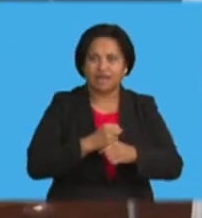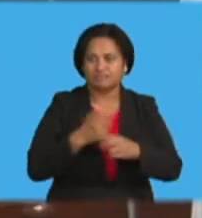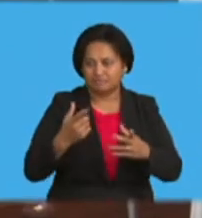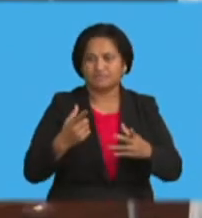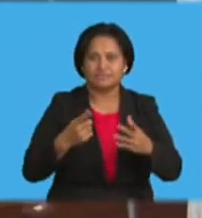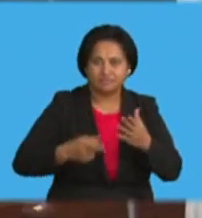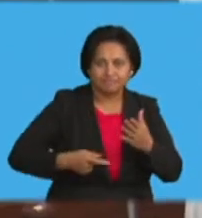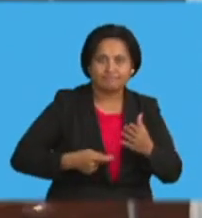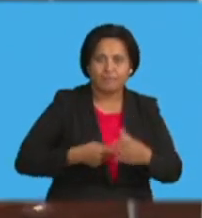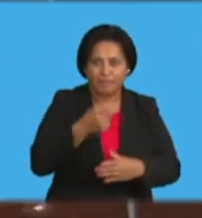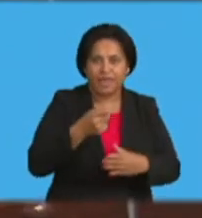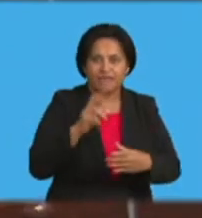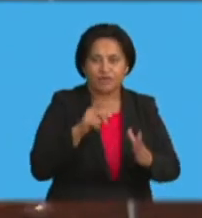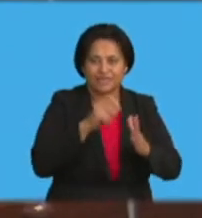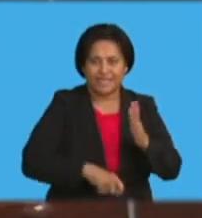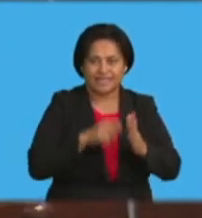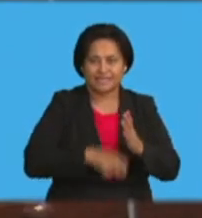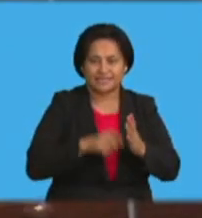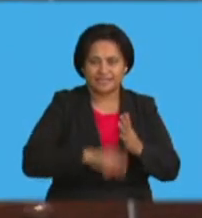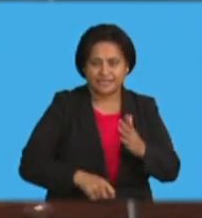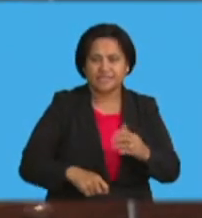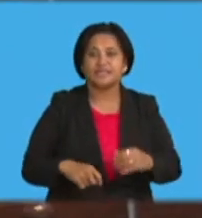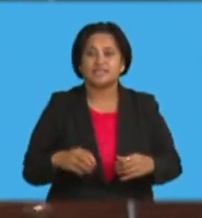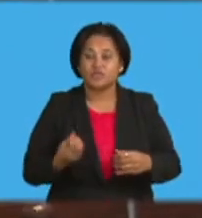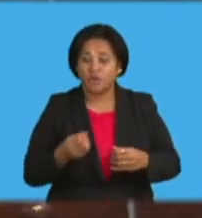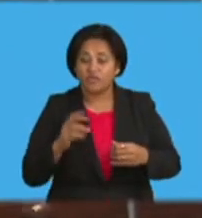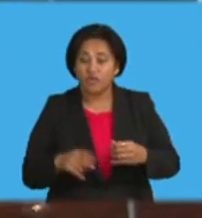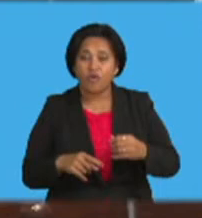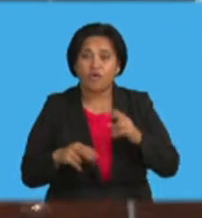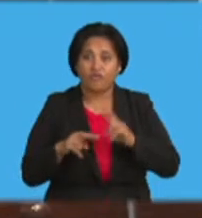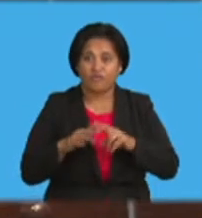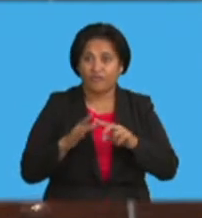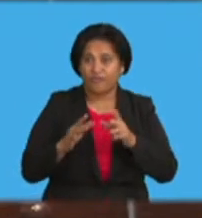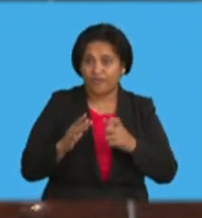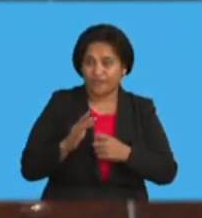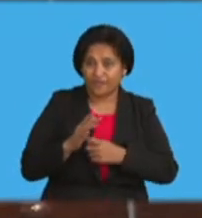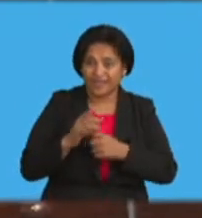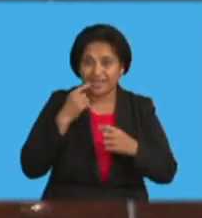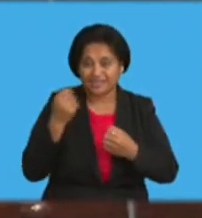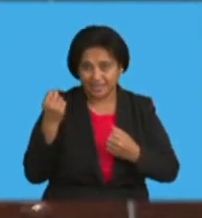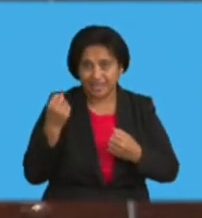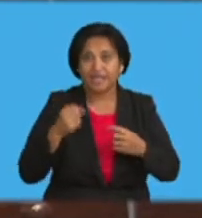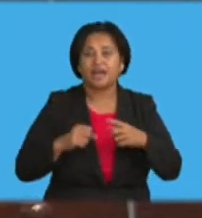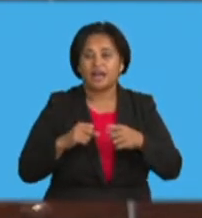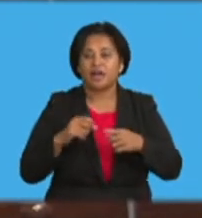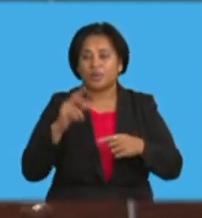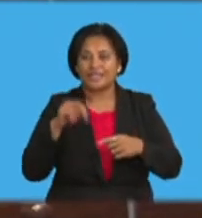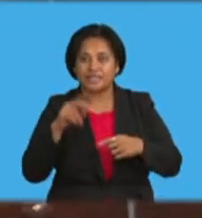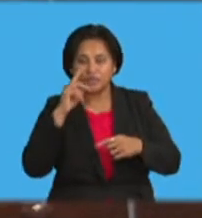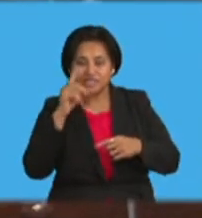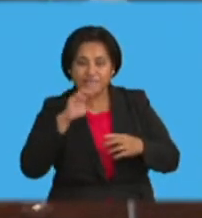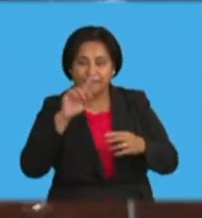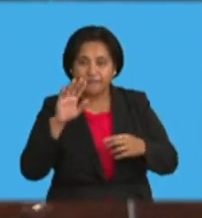in the provisions for the CEO of Fiji Revenue and Customs Services to make a determination on a person's residency for tax